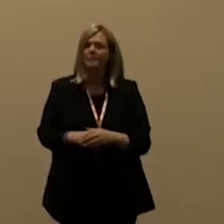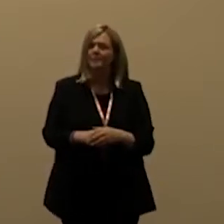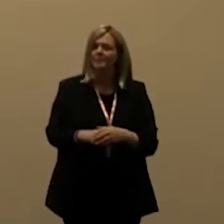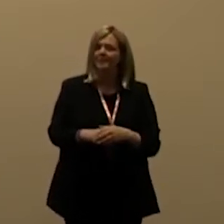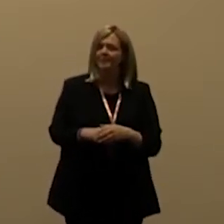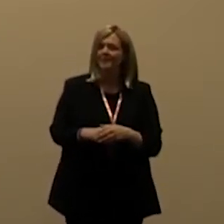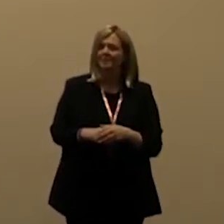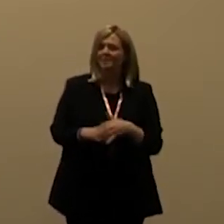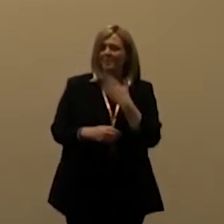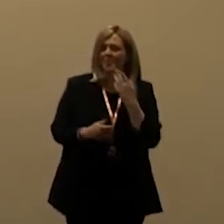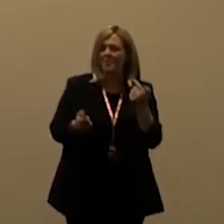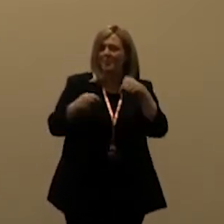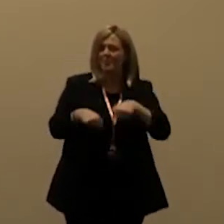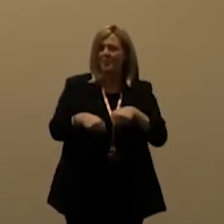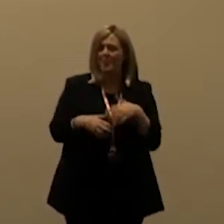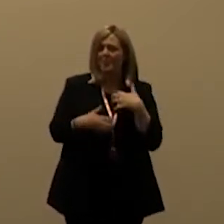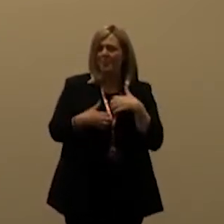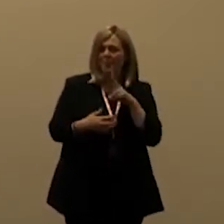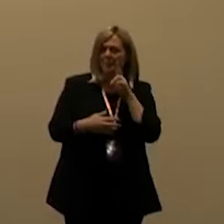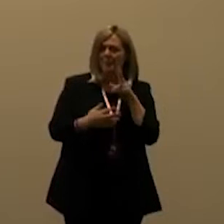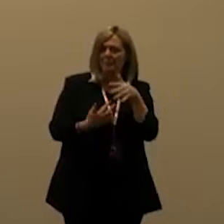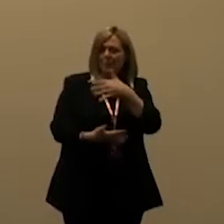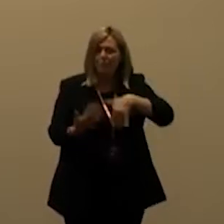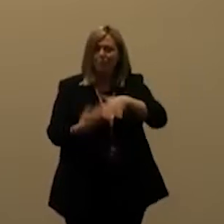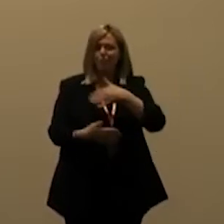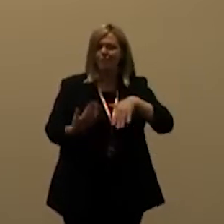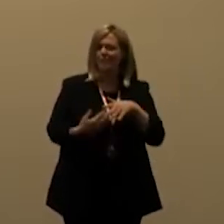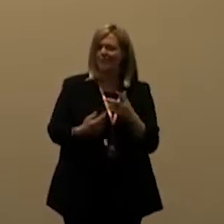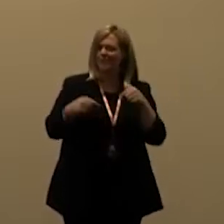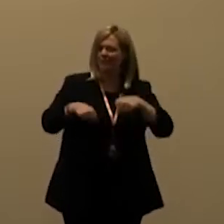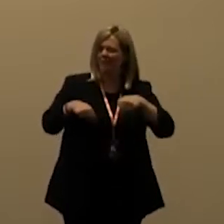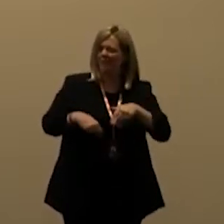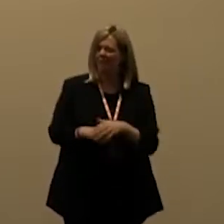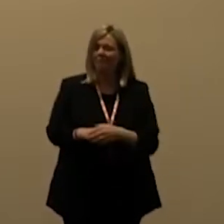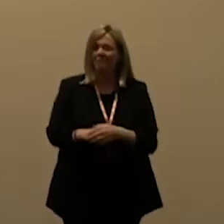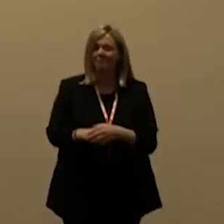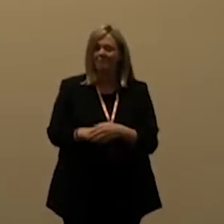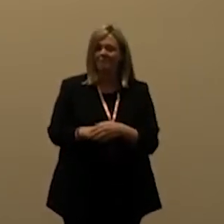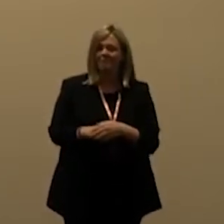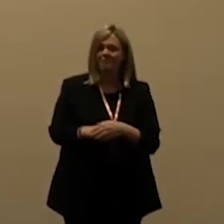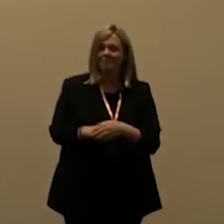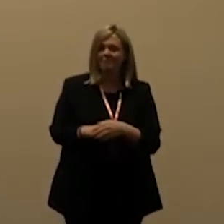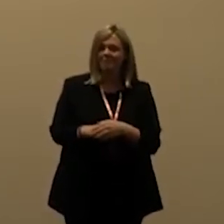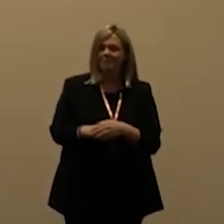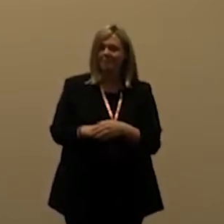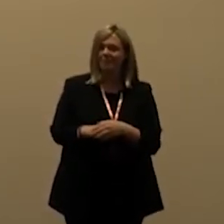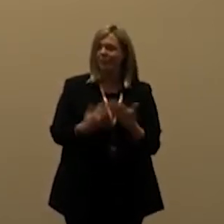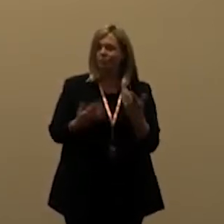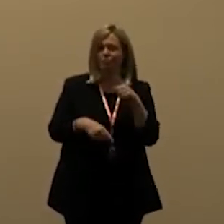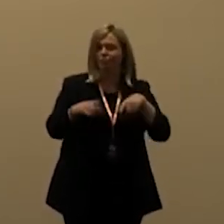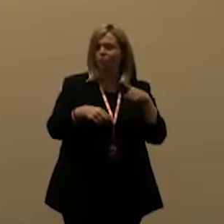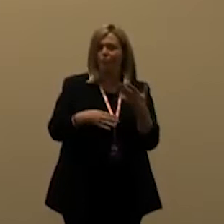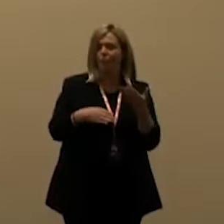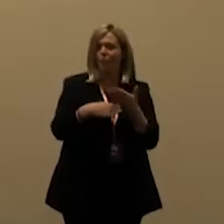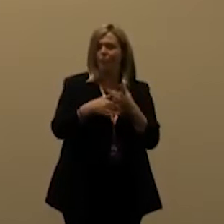Great to have everybody here, and it is lovely to see the mix that we've got in the room as well, and how actually there's so much potential for us to work